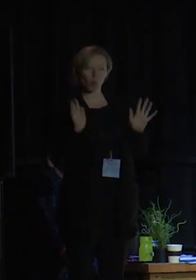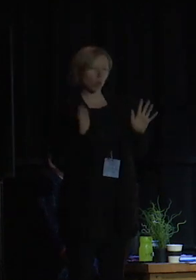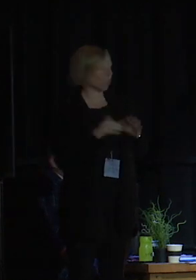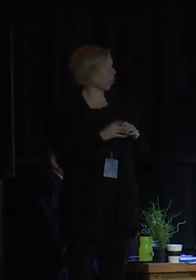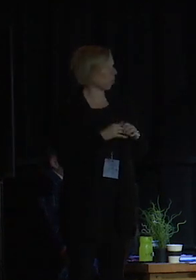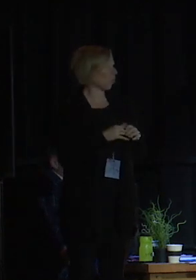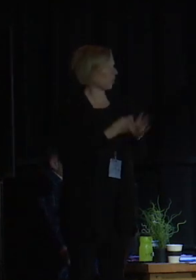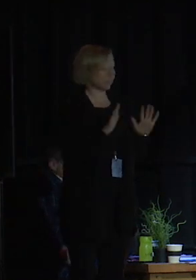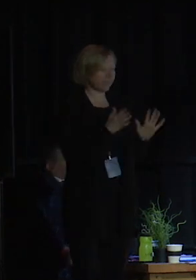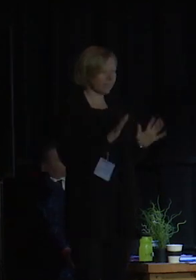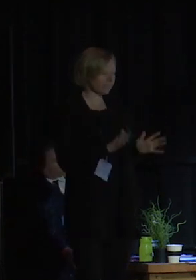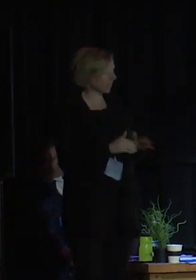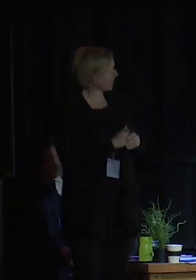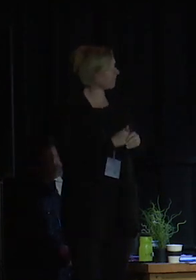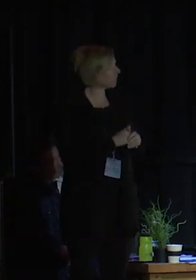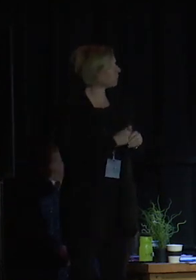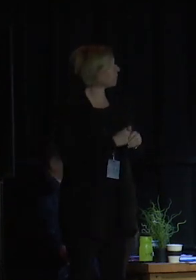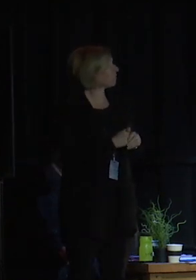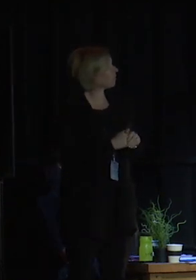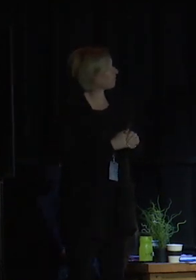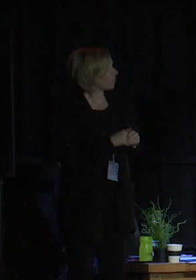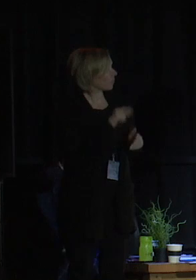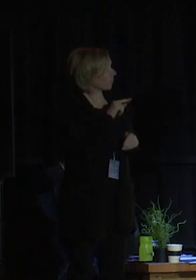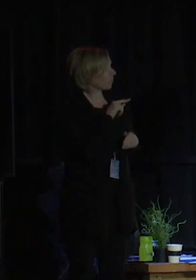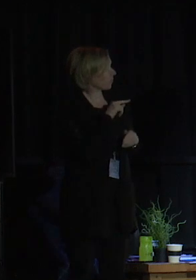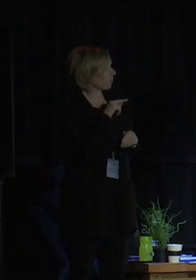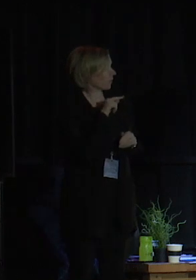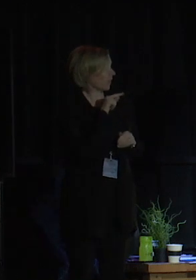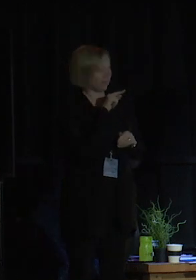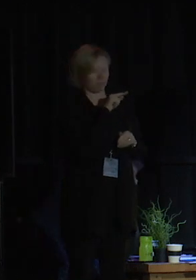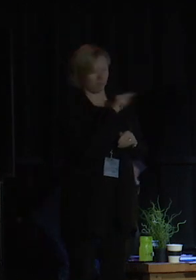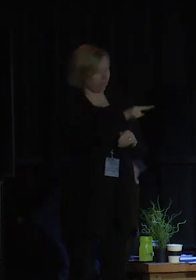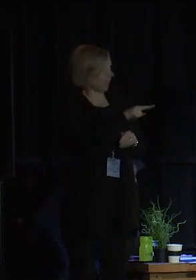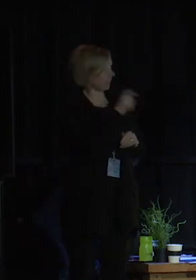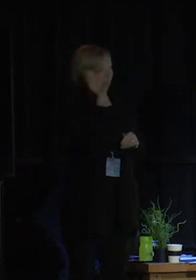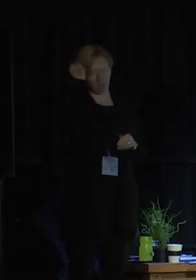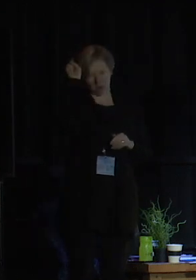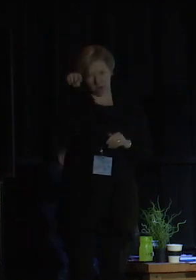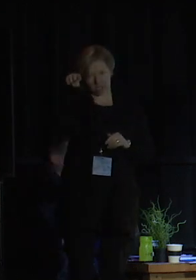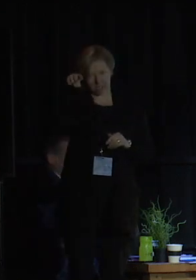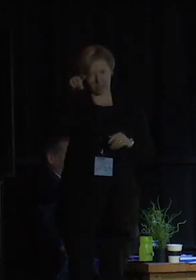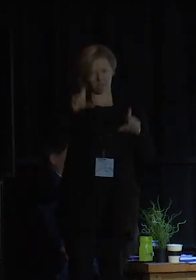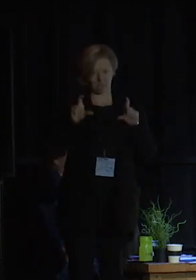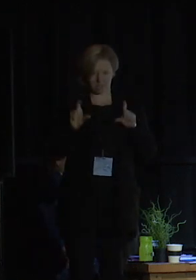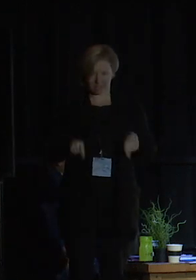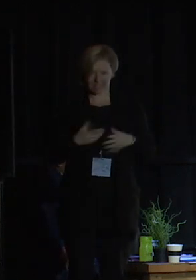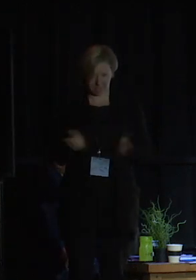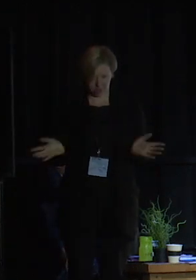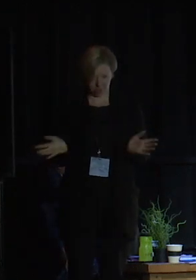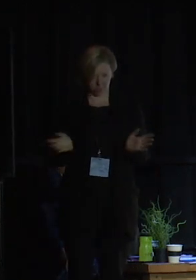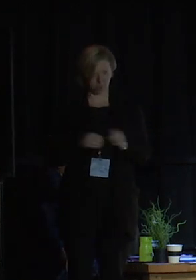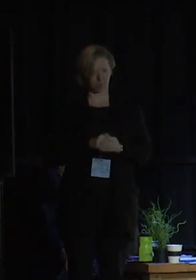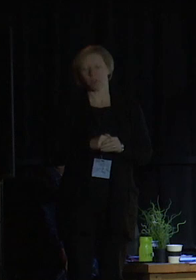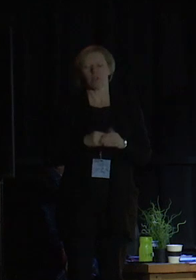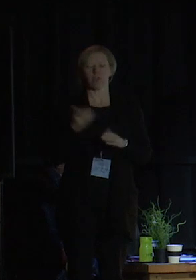Ooh, look at that. Sexy. Anyone know Johnny Dixon did that, he's ace. Yes, so this is the idea for the static show that we were thinking of. So